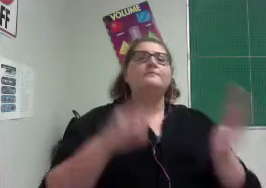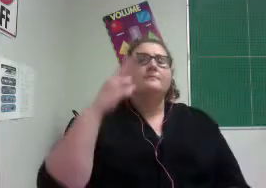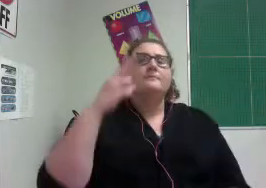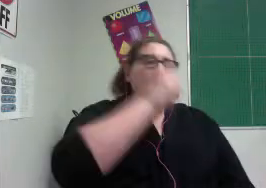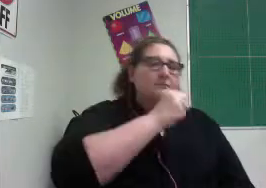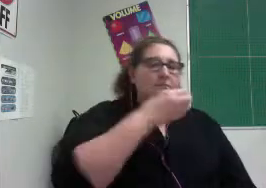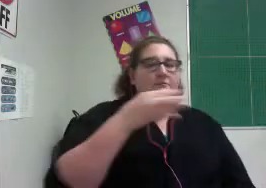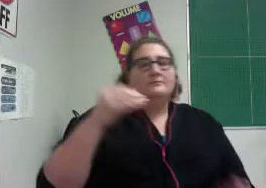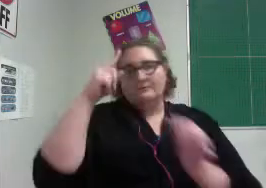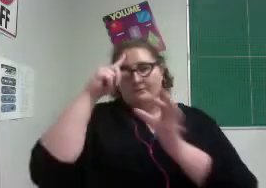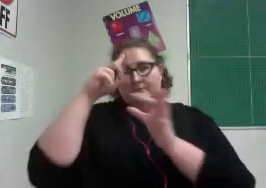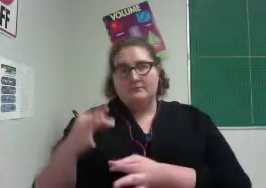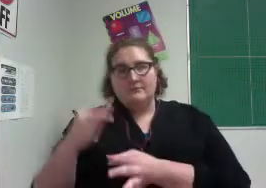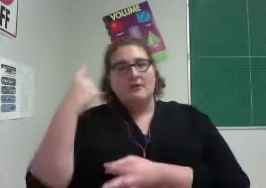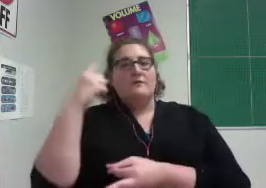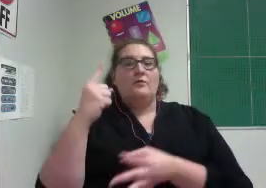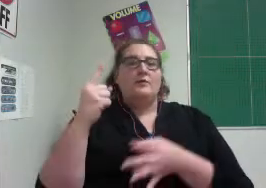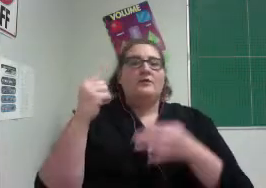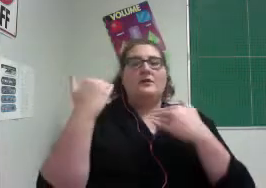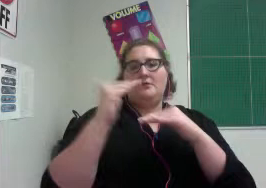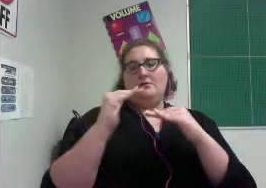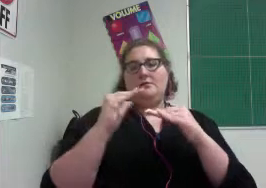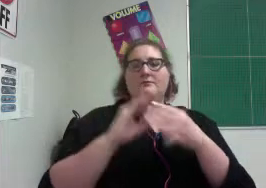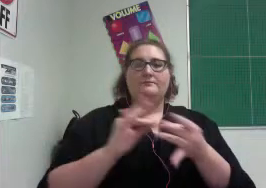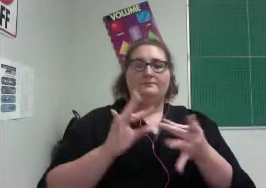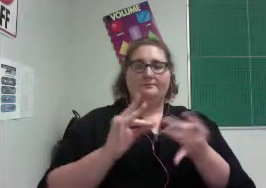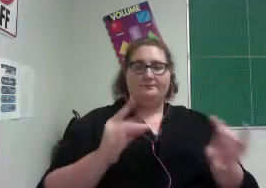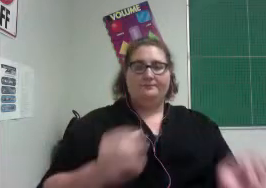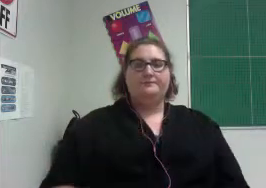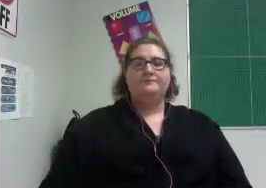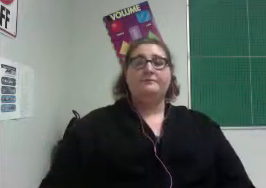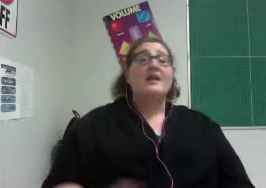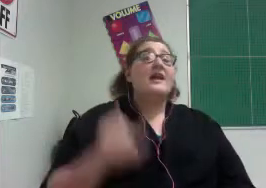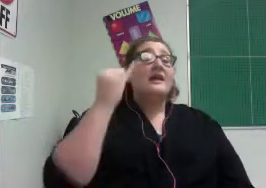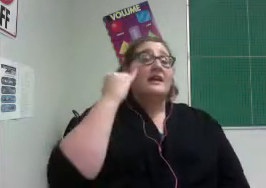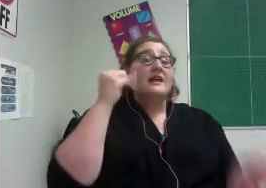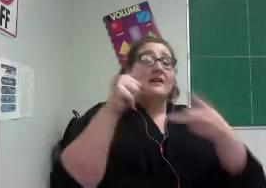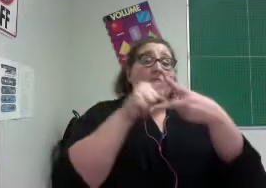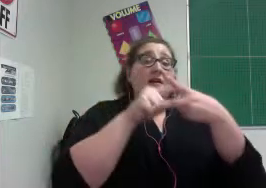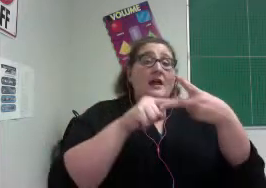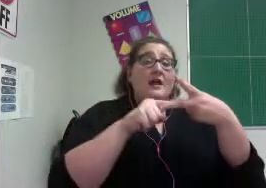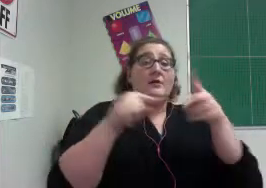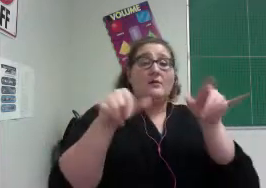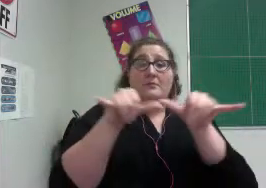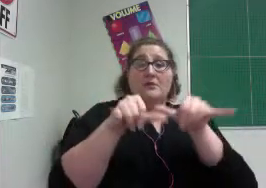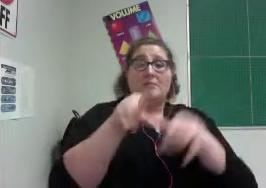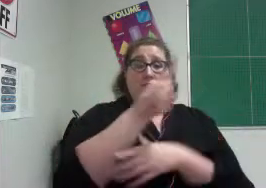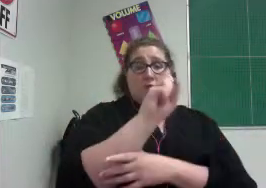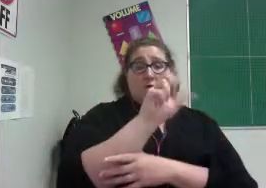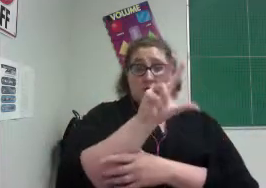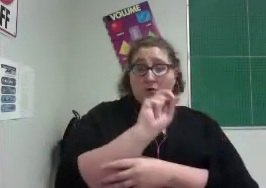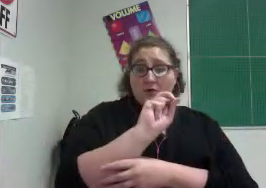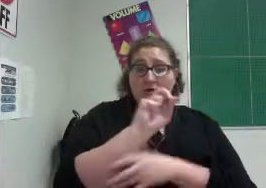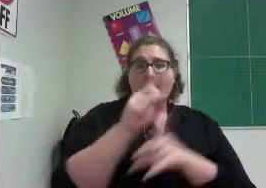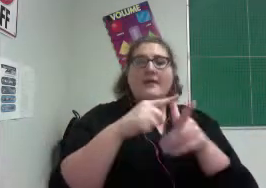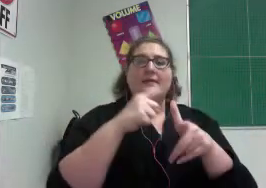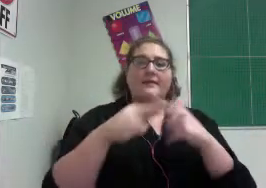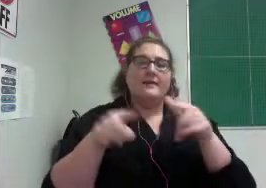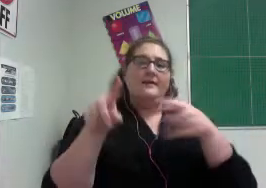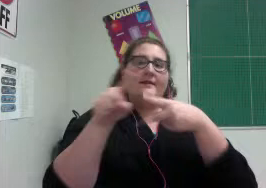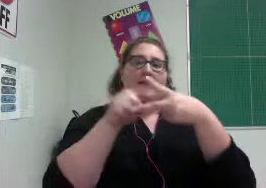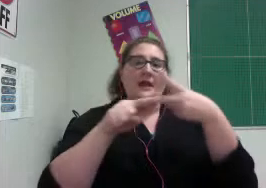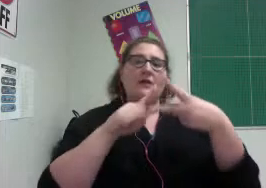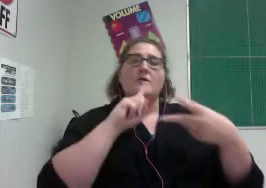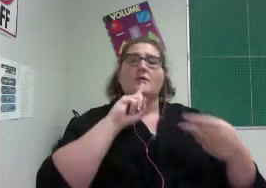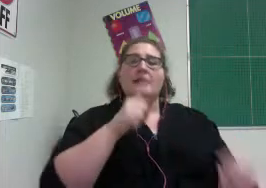What are the hypothesis and conclusion of the conditional? If an angle measures 130, then